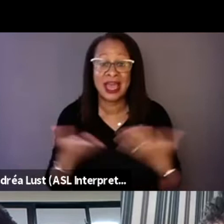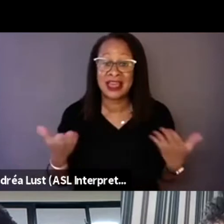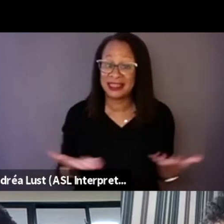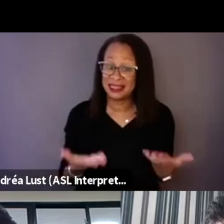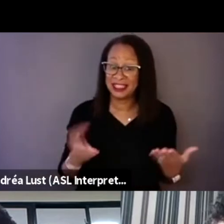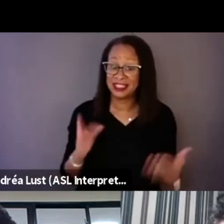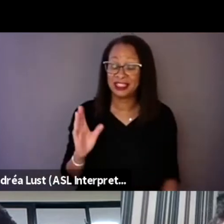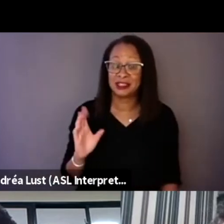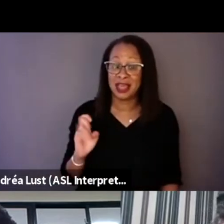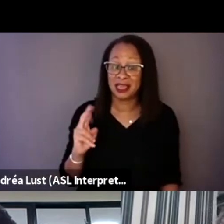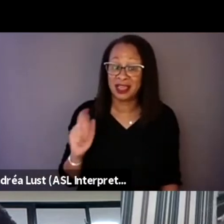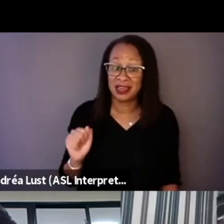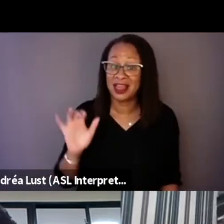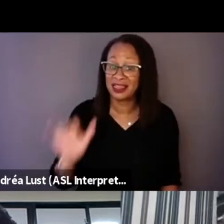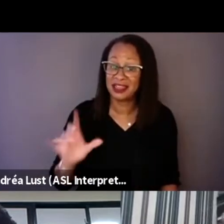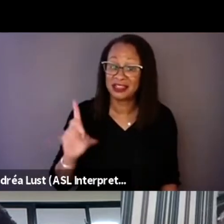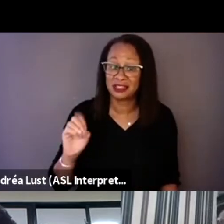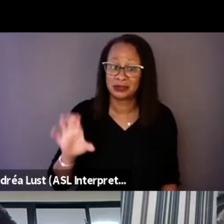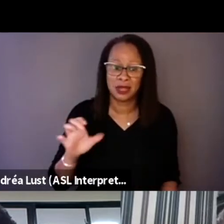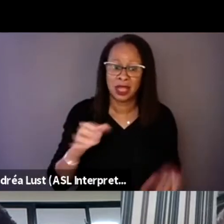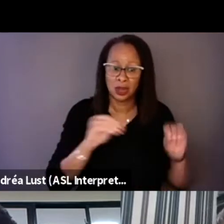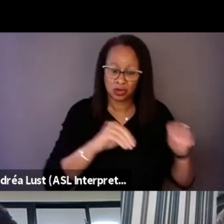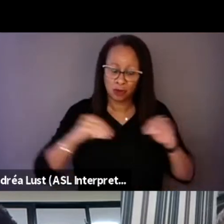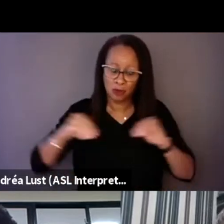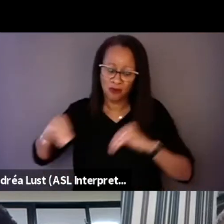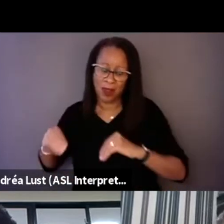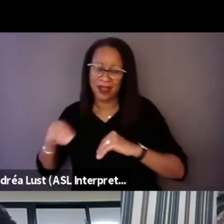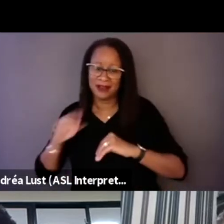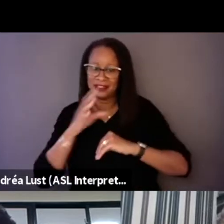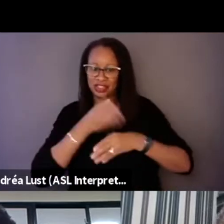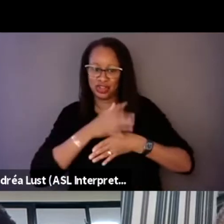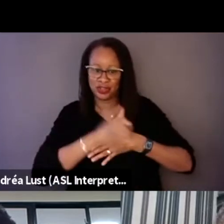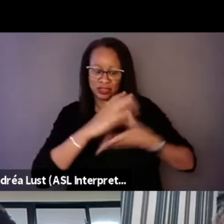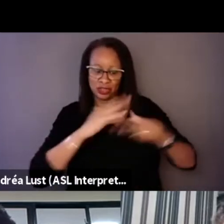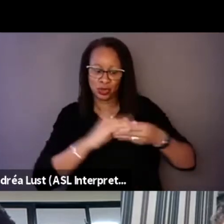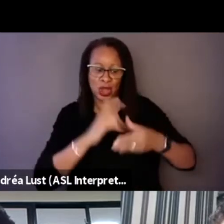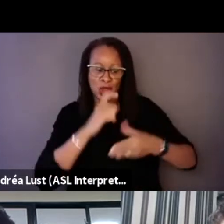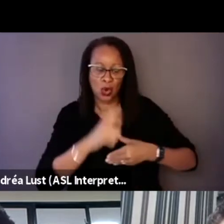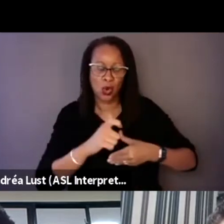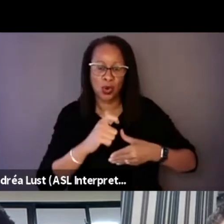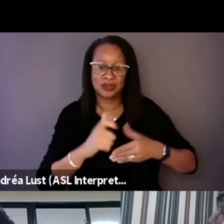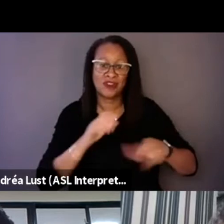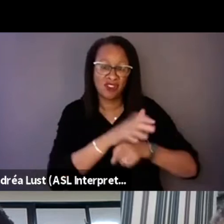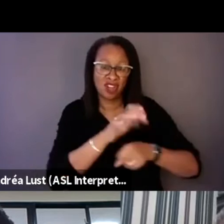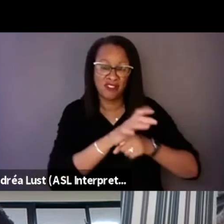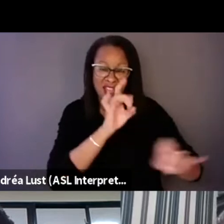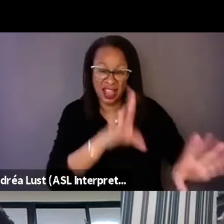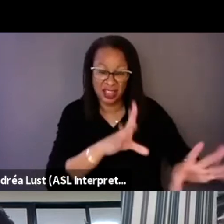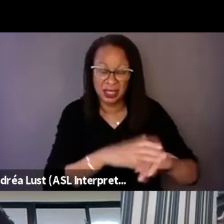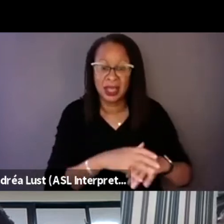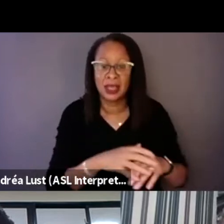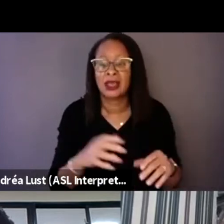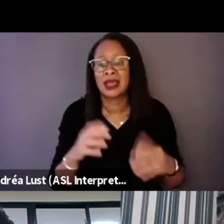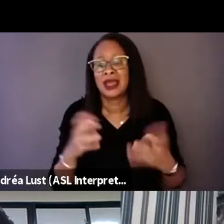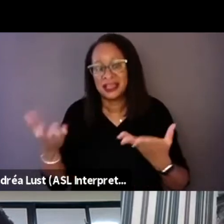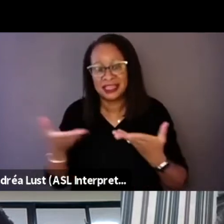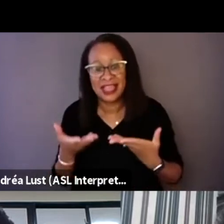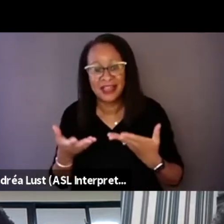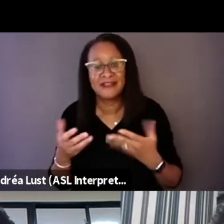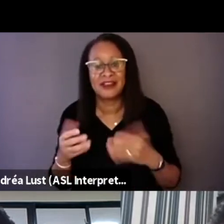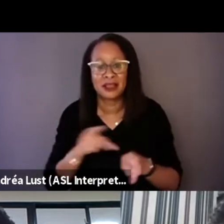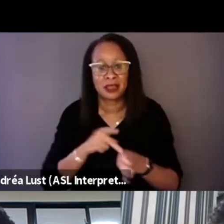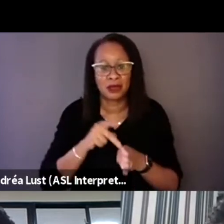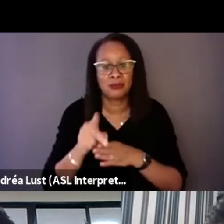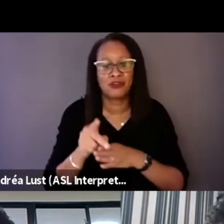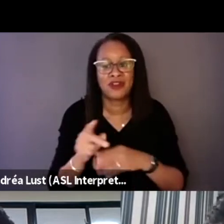is you decided to move away from telling the story of the people who were full of hatred, and even from the story of like a professional fighter, and